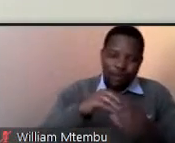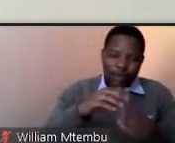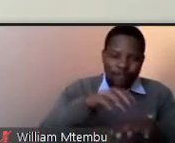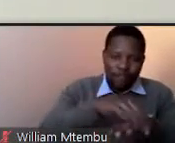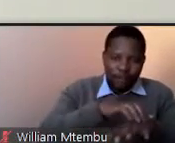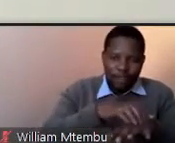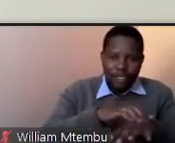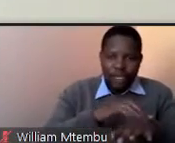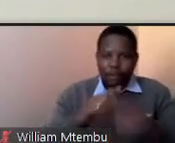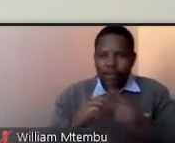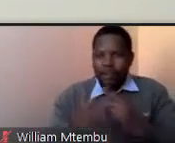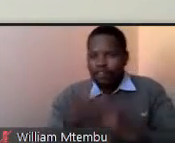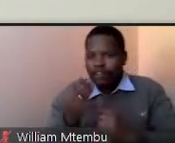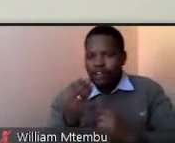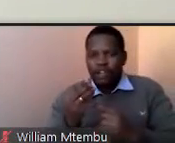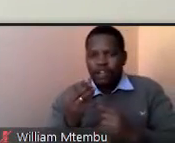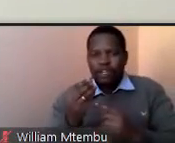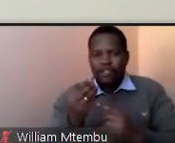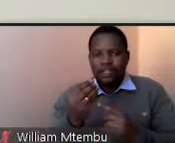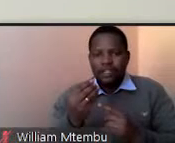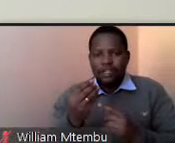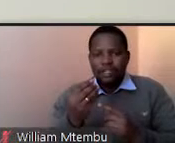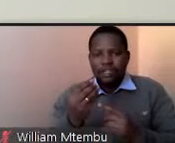even though there has been